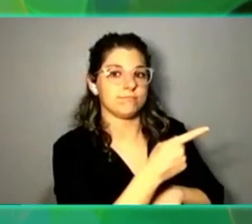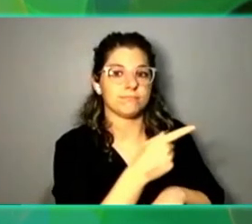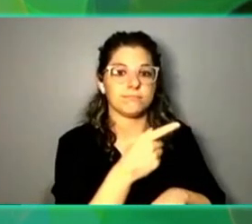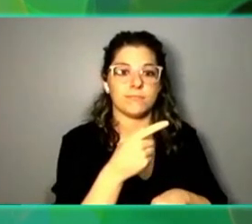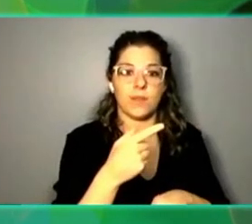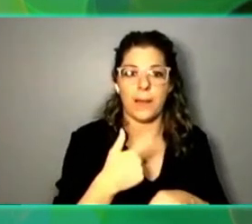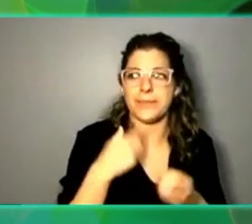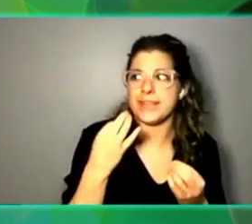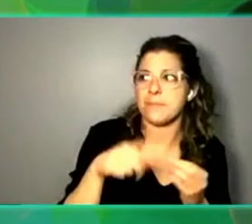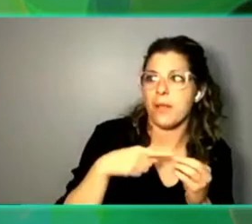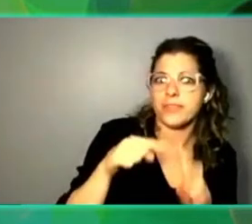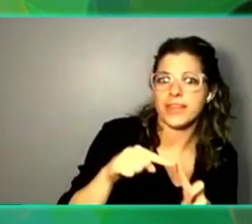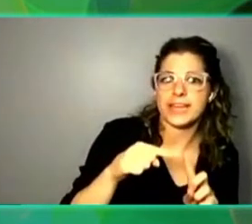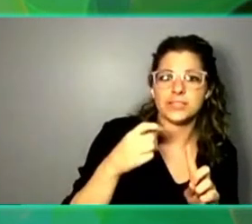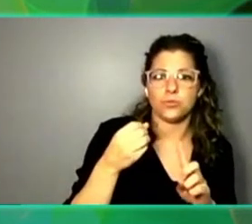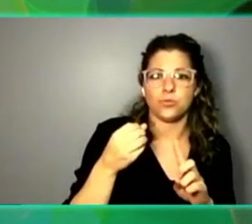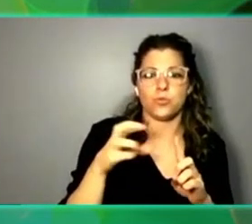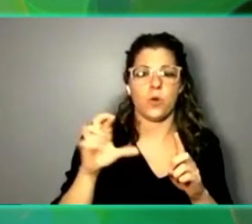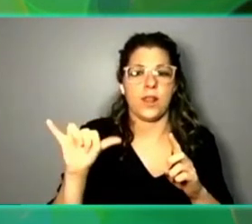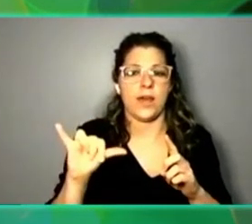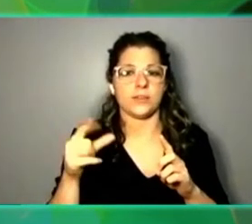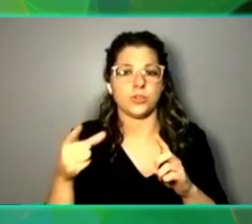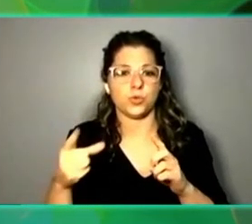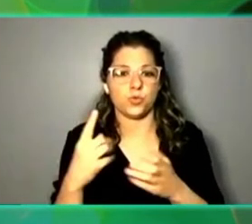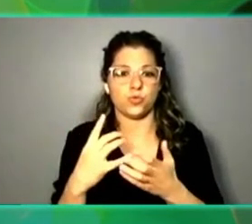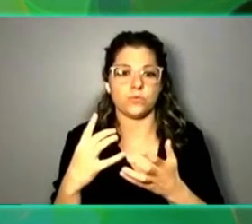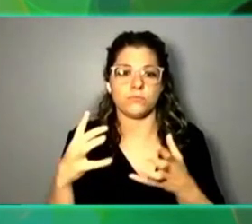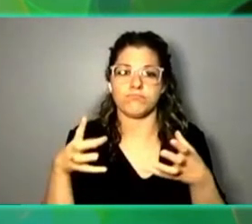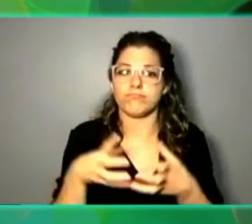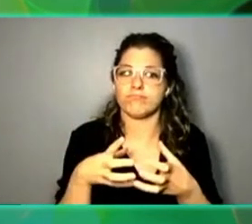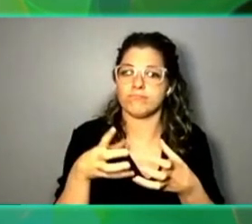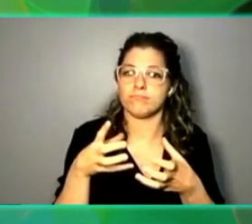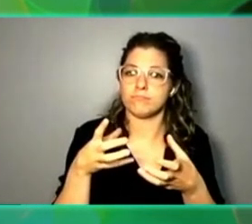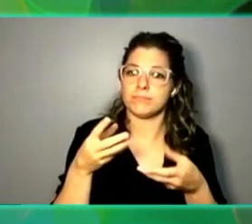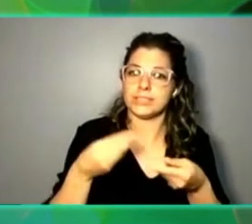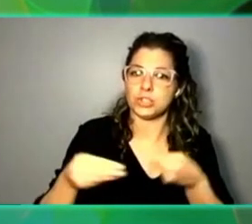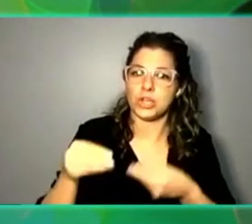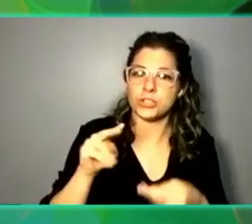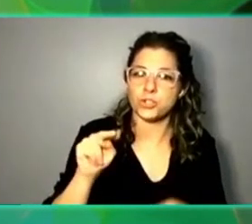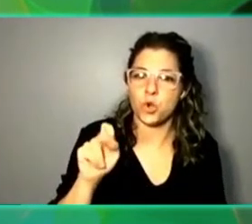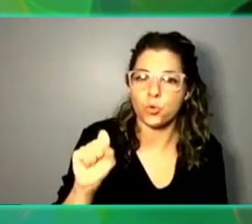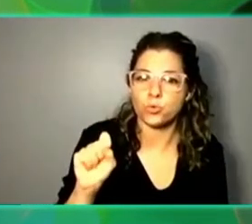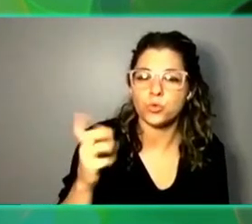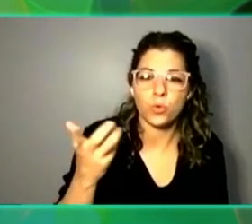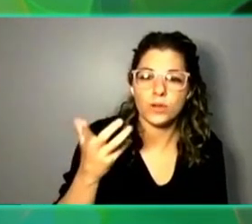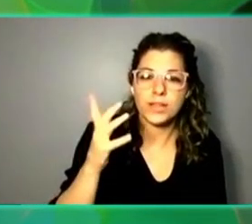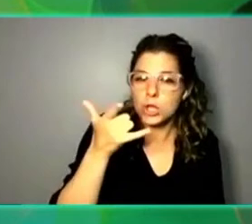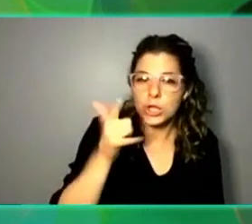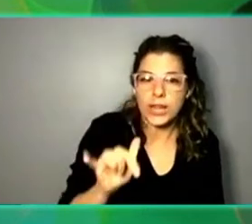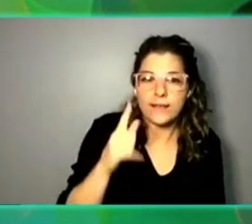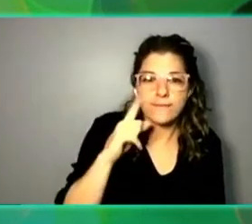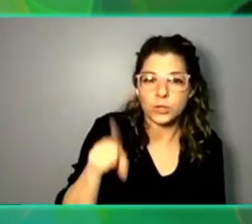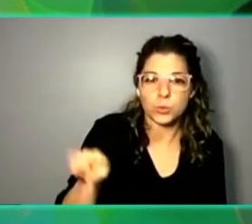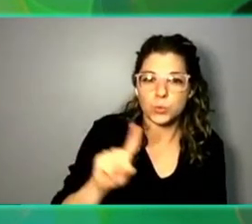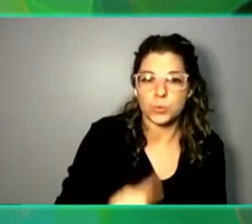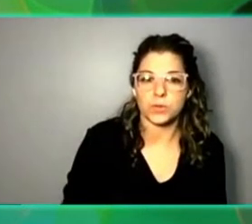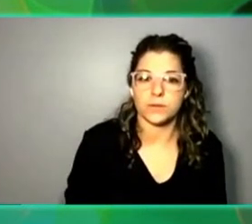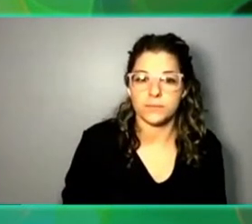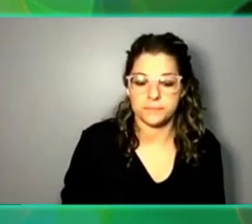thinking about this? Or is it like you collectively just exchange notes? Like, what does that look like for y'all?